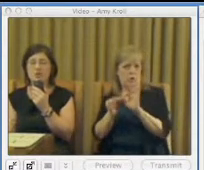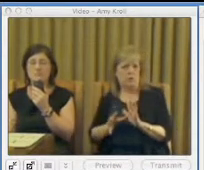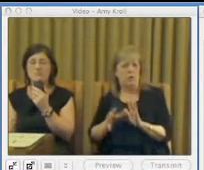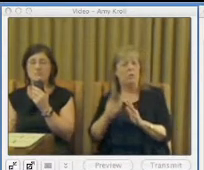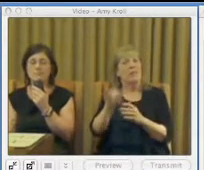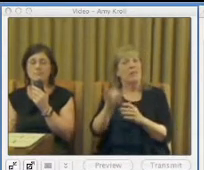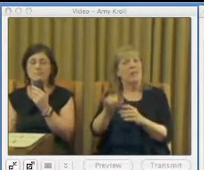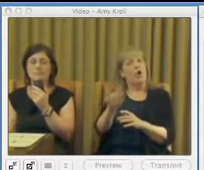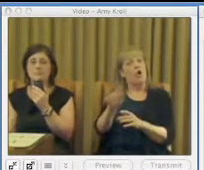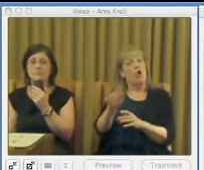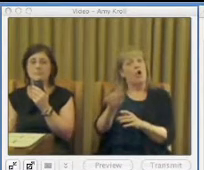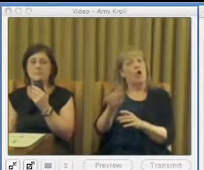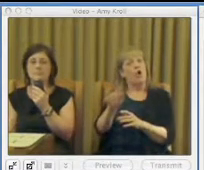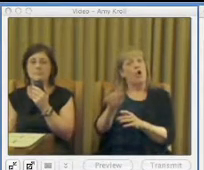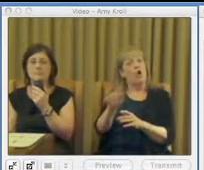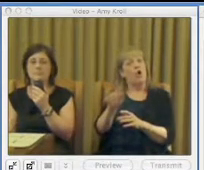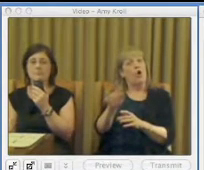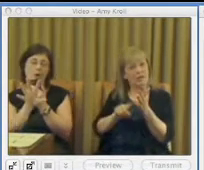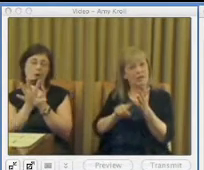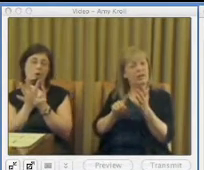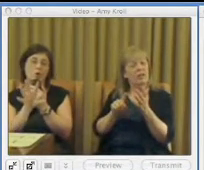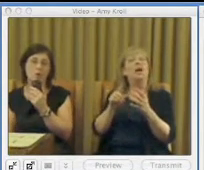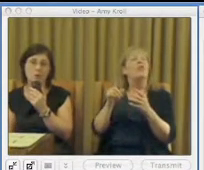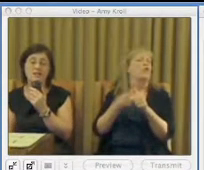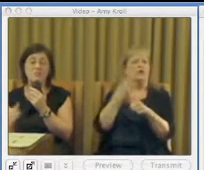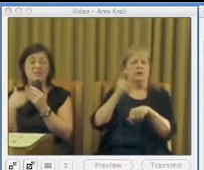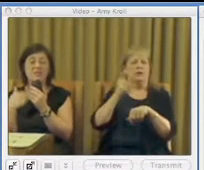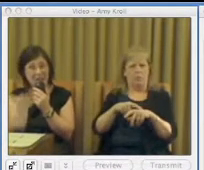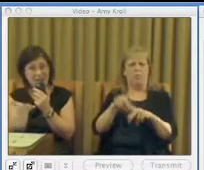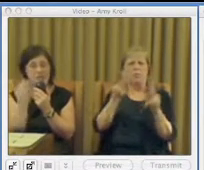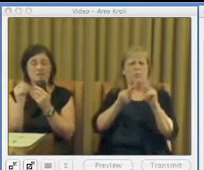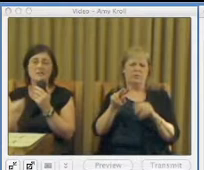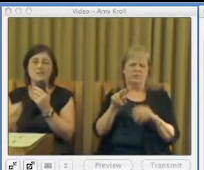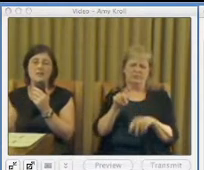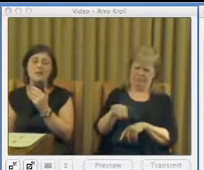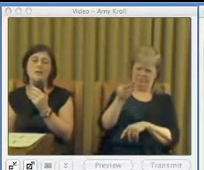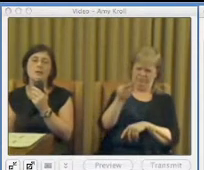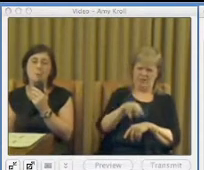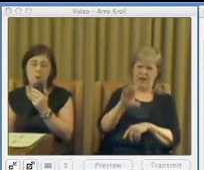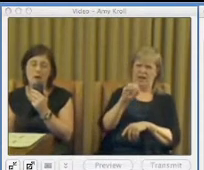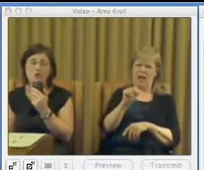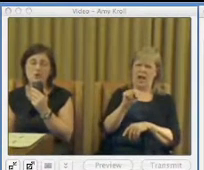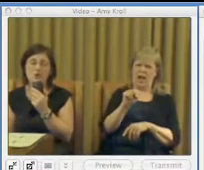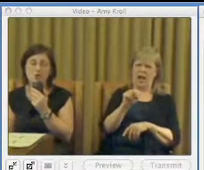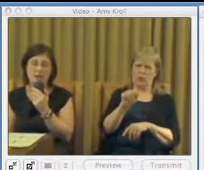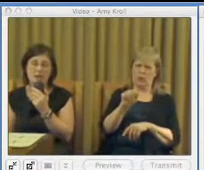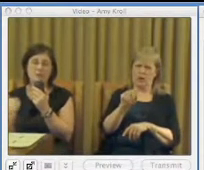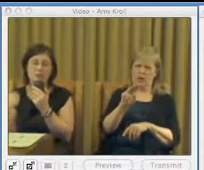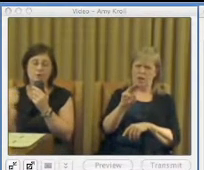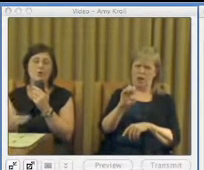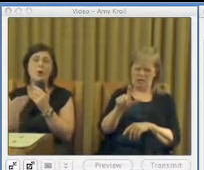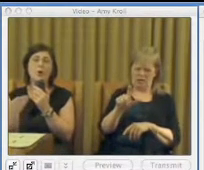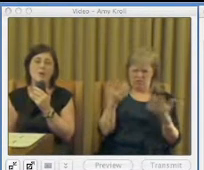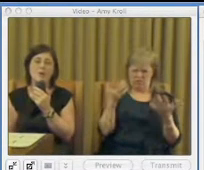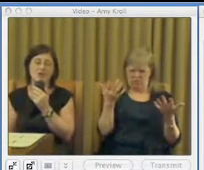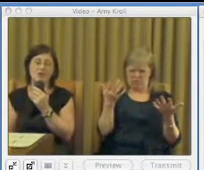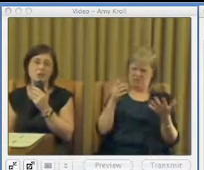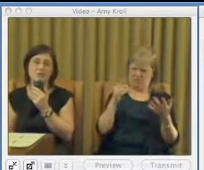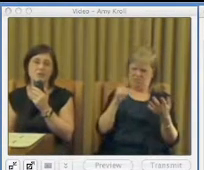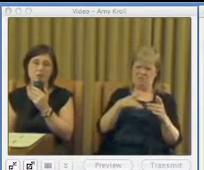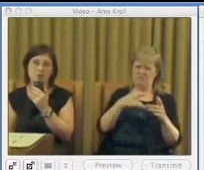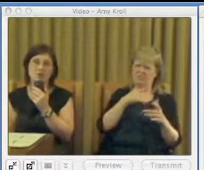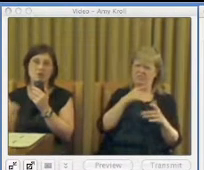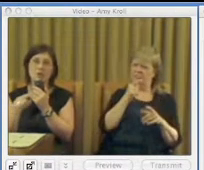because she was one of the first people to question that model, that conduit model, and to provide evidence for why we should question